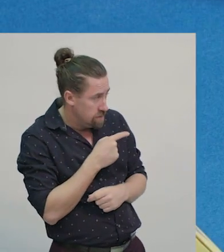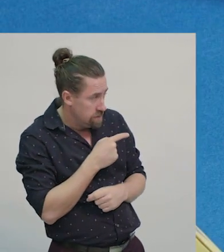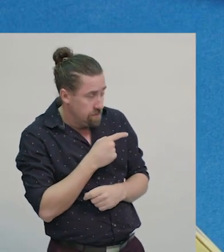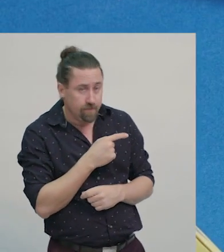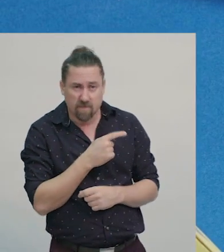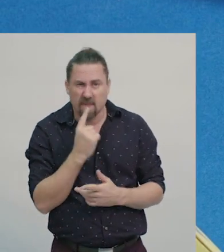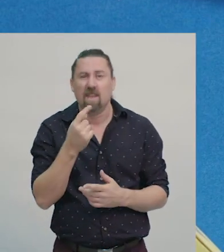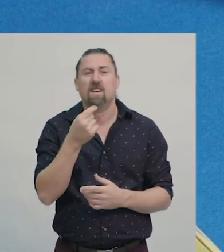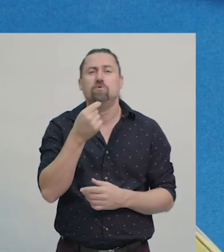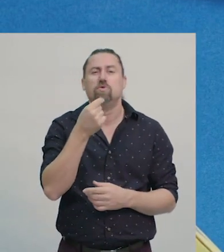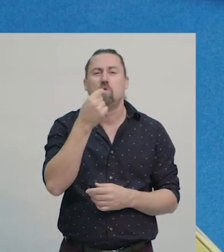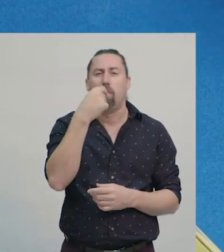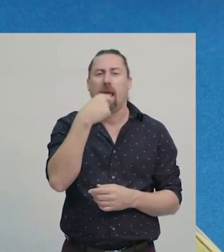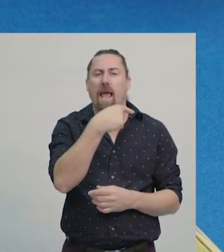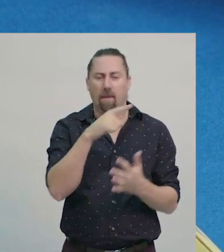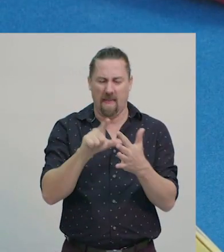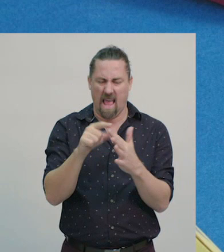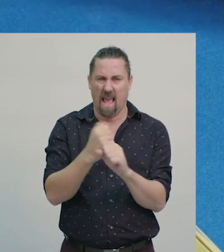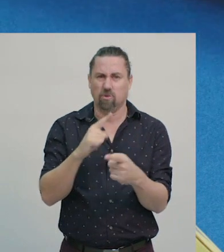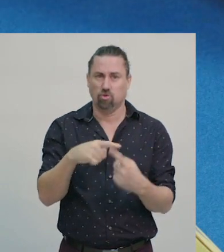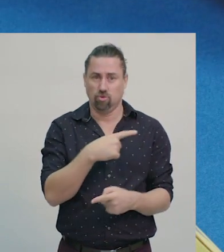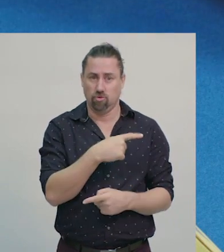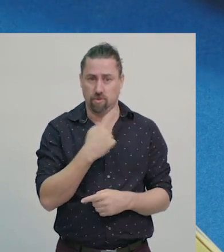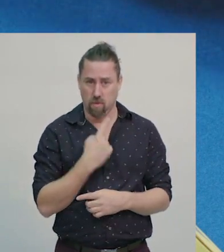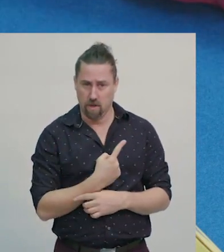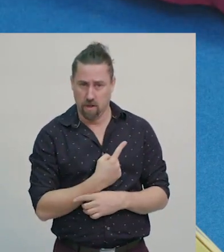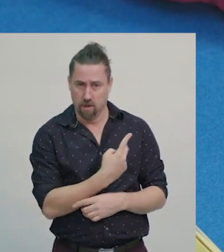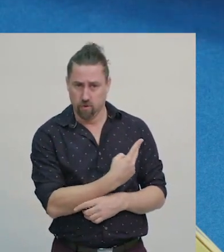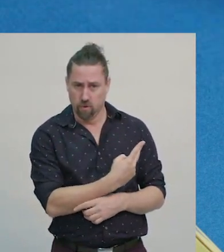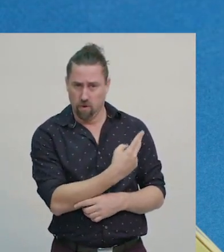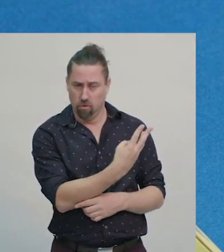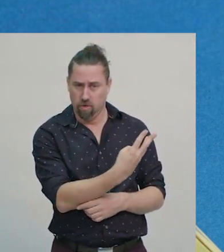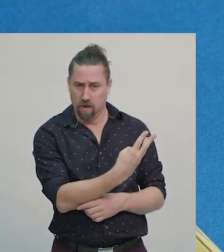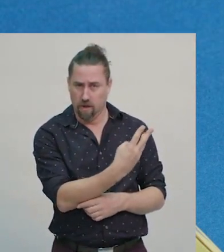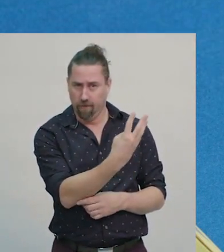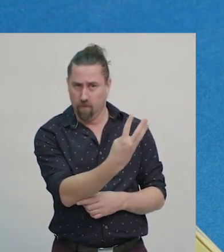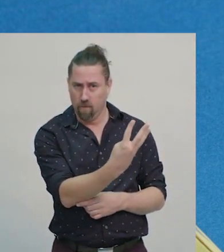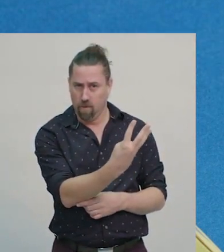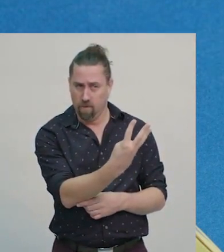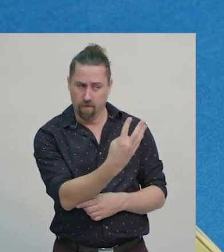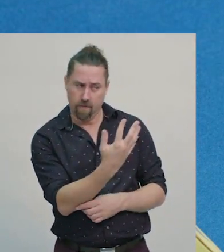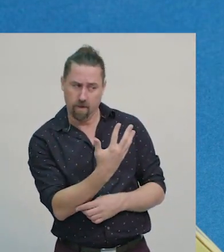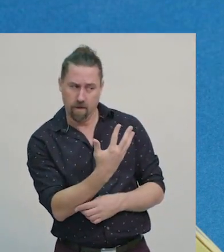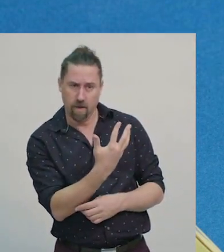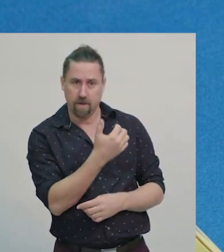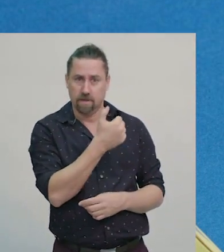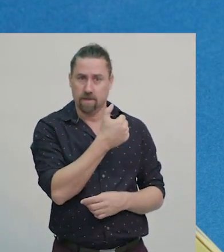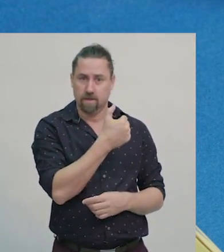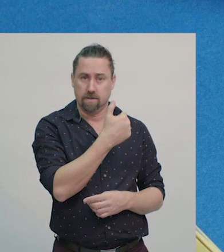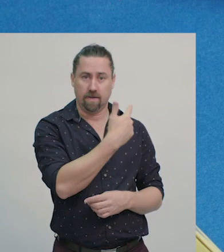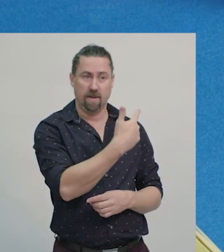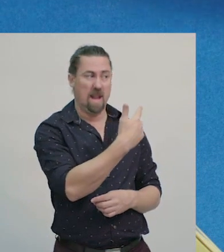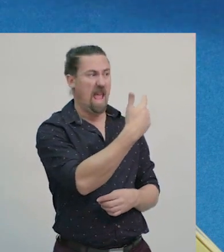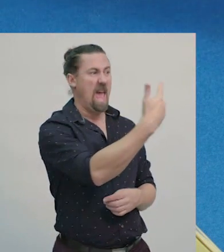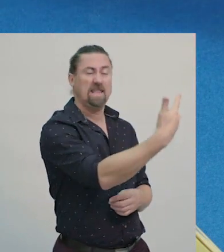the toothpicks represent the edges. Let's count them. 1, 2, 3, 4, 5,